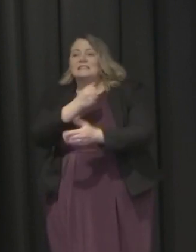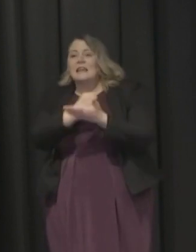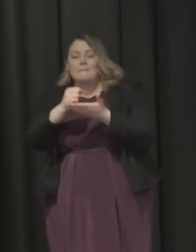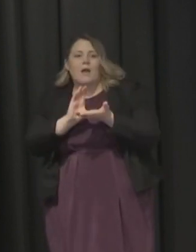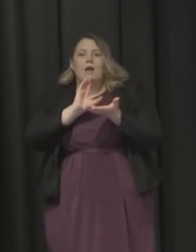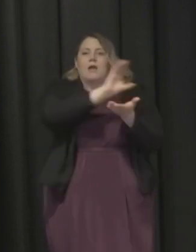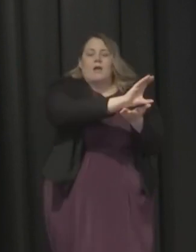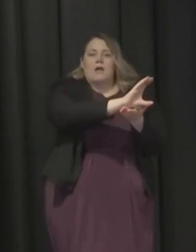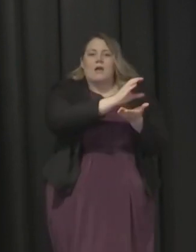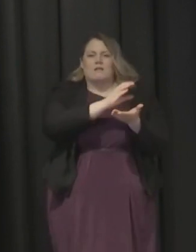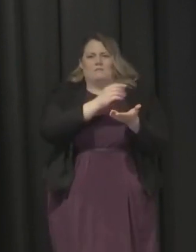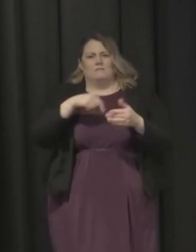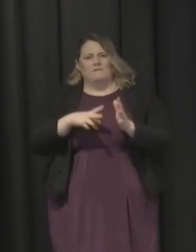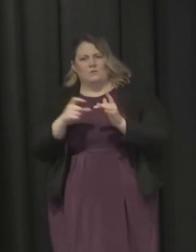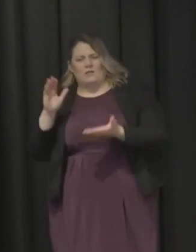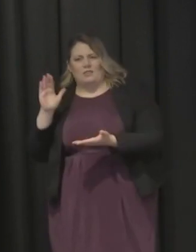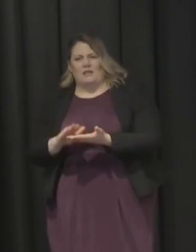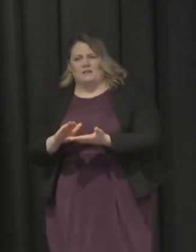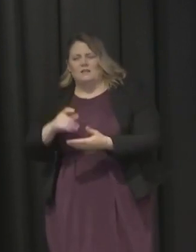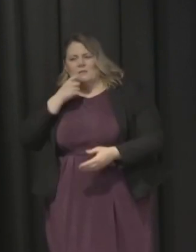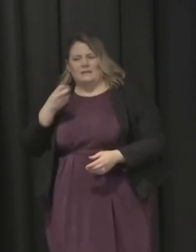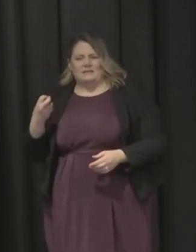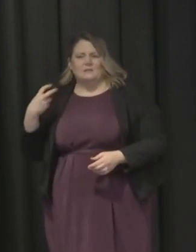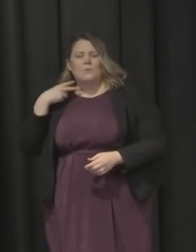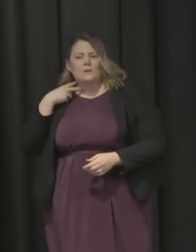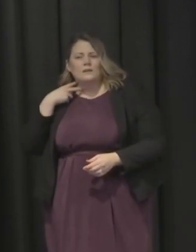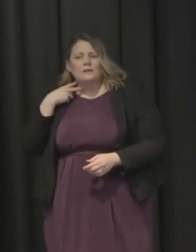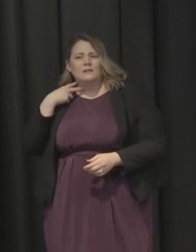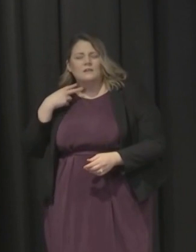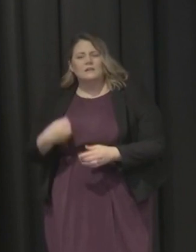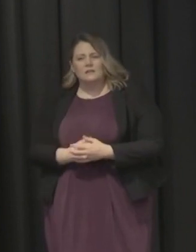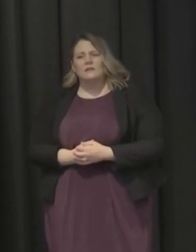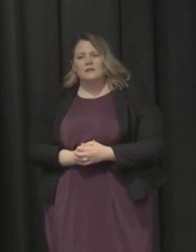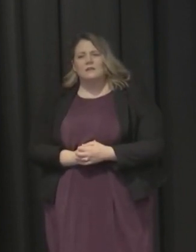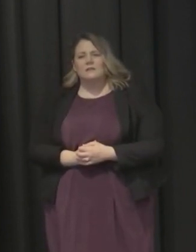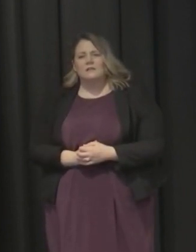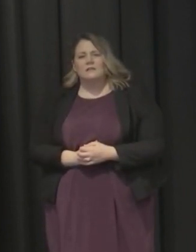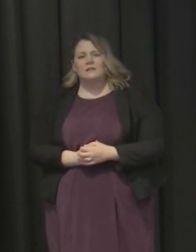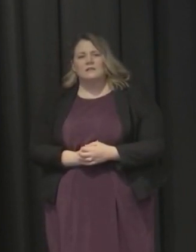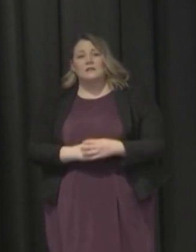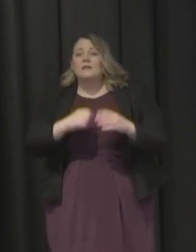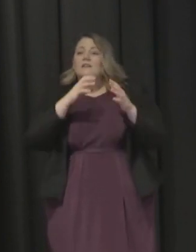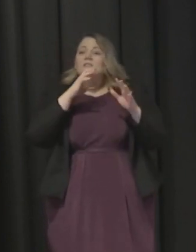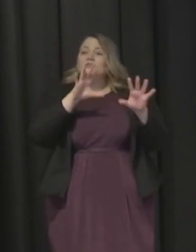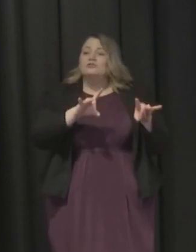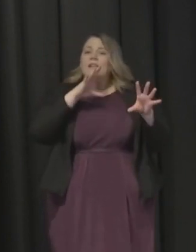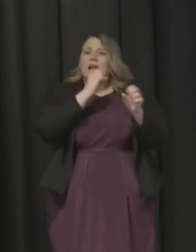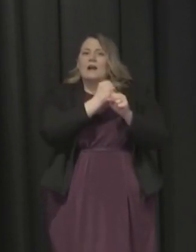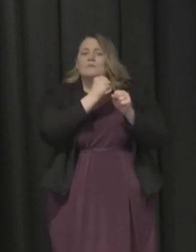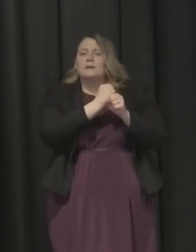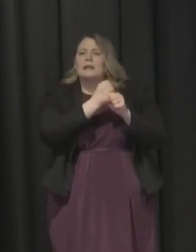every Victorian business and everybody adversely affected by what has been a